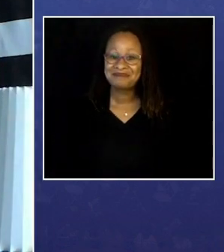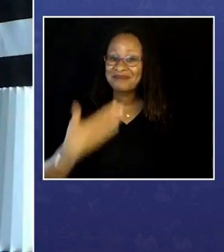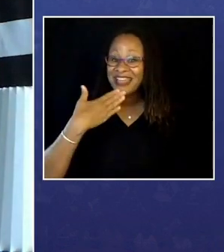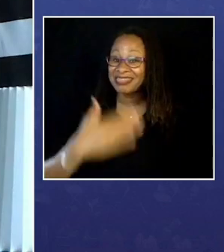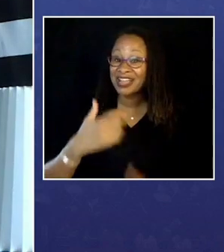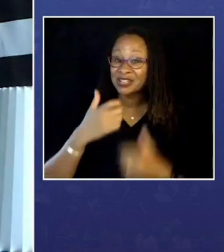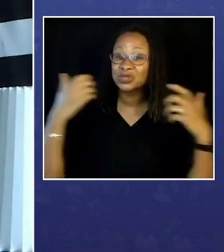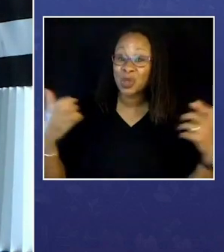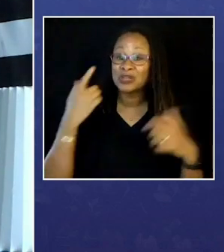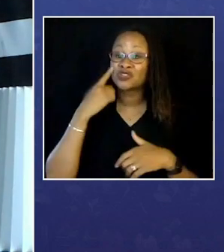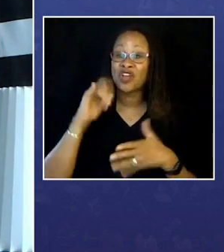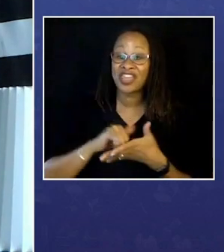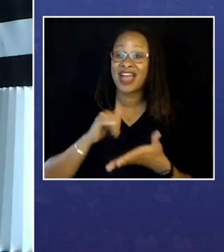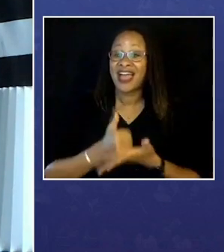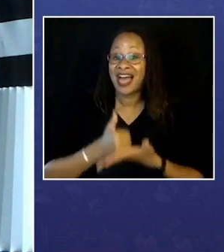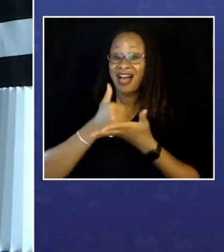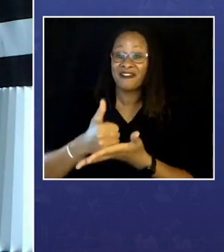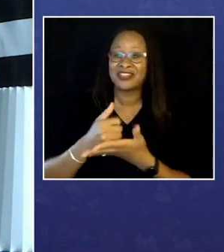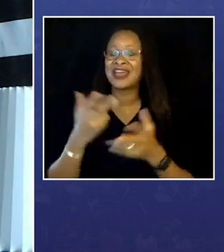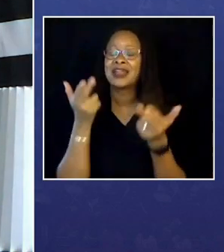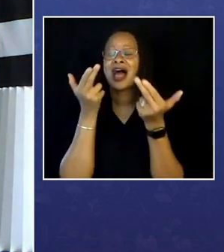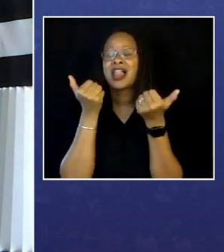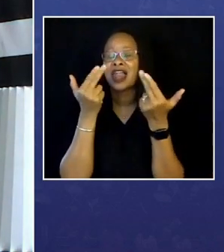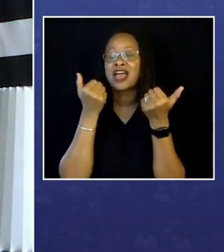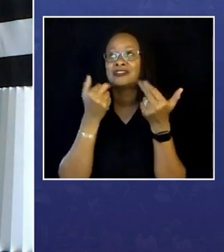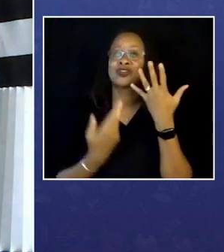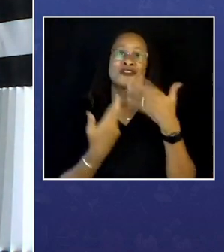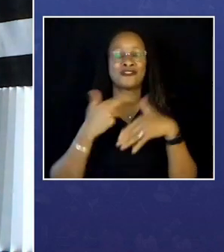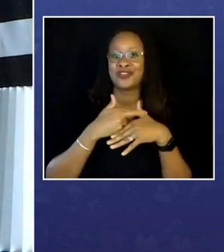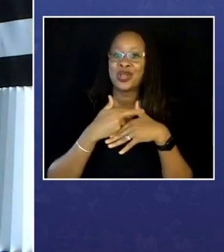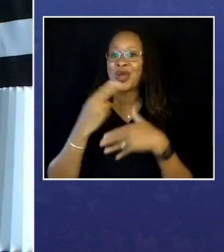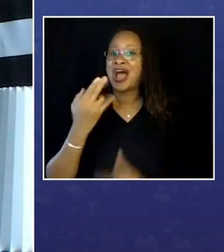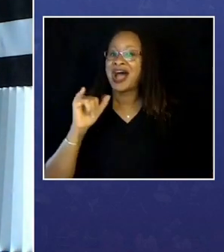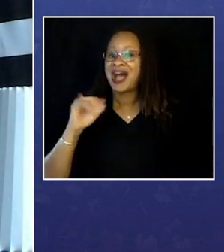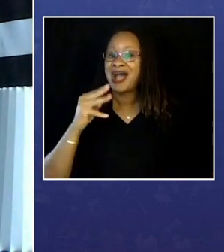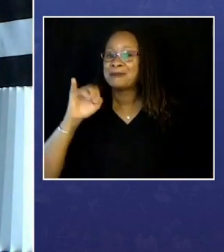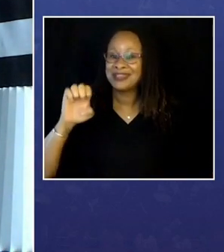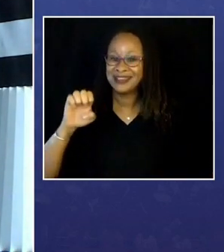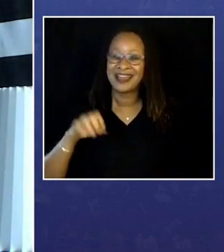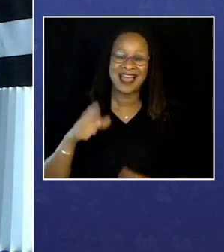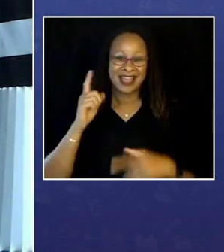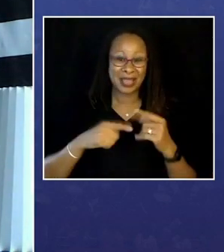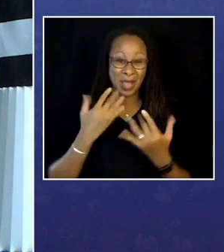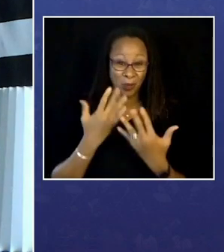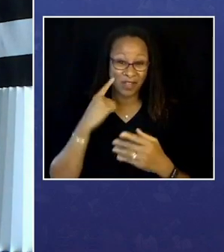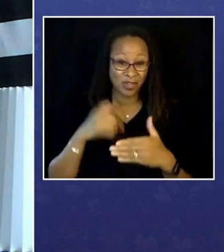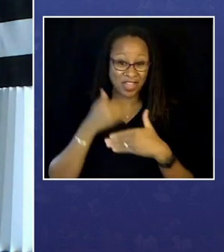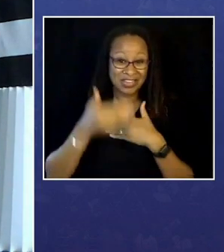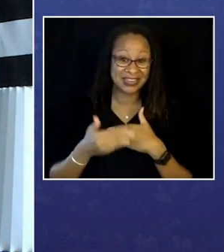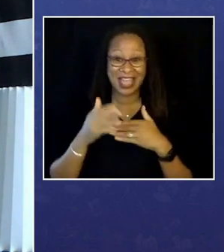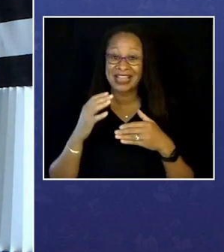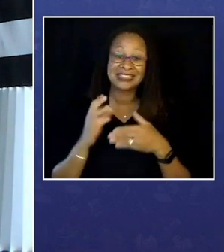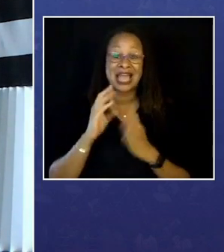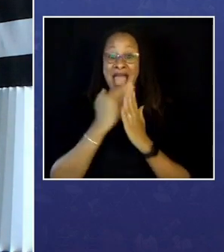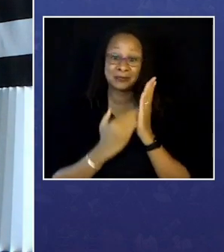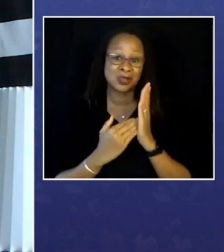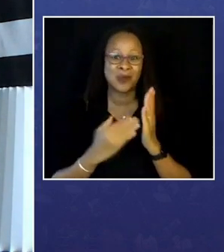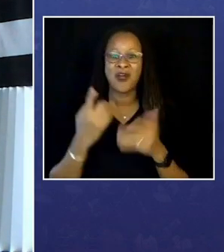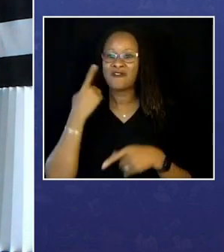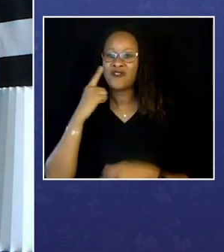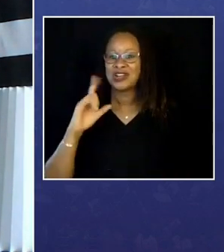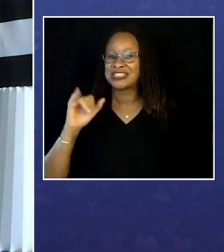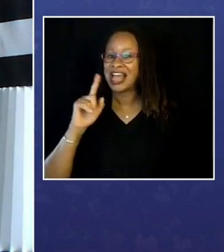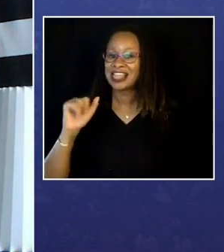Thank you so much for that helpful and hilarious recap, Jaime. I cannot wait for the next episode of our